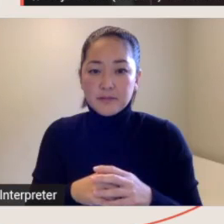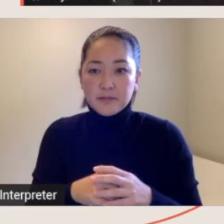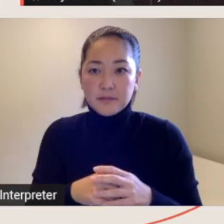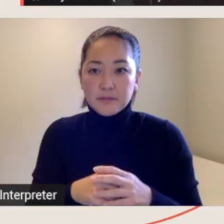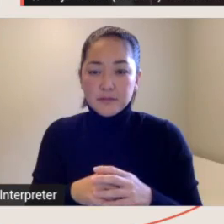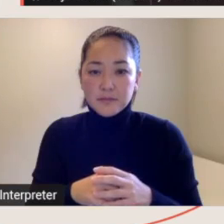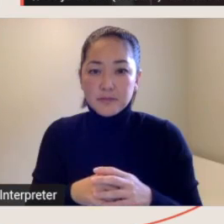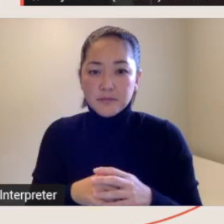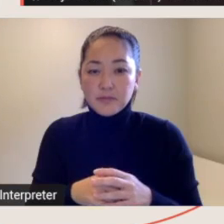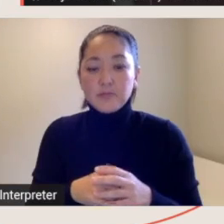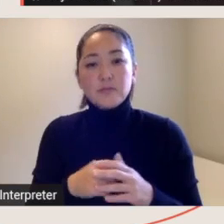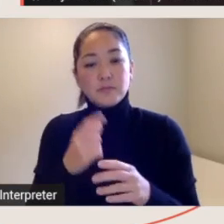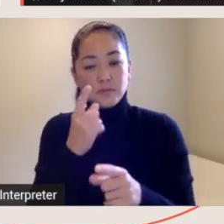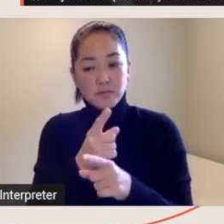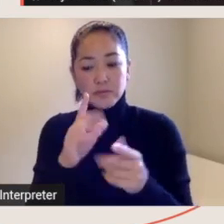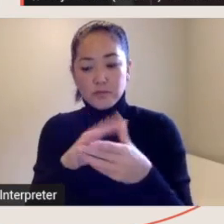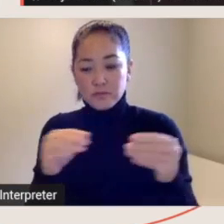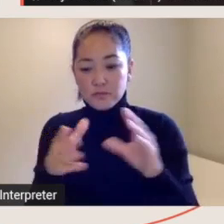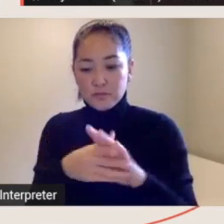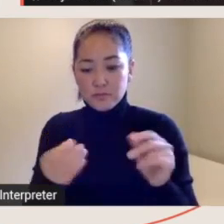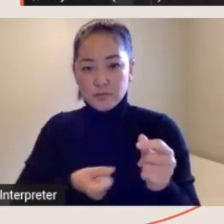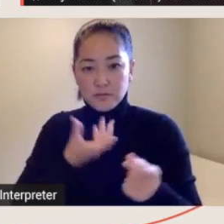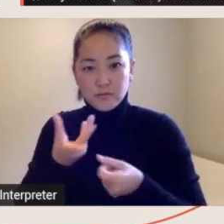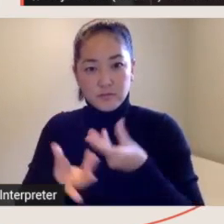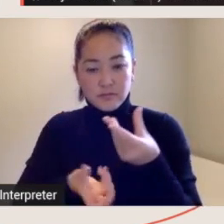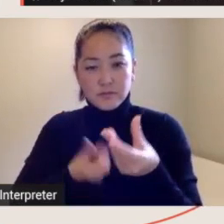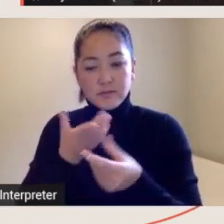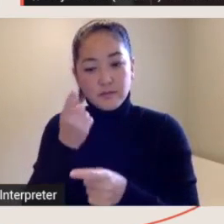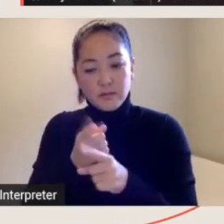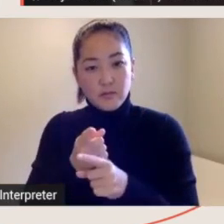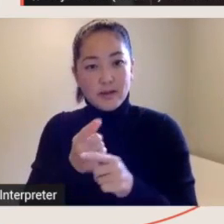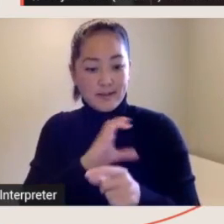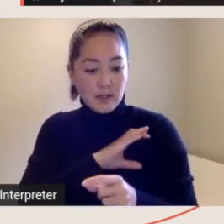with the right storytelling and with the right character personality,